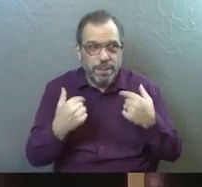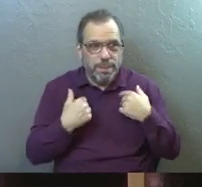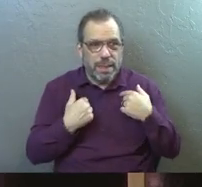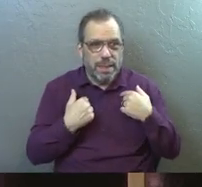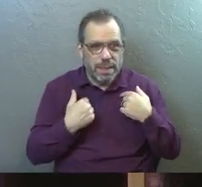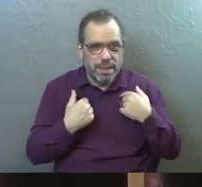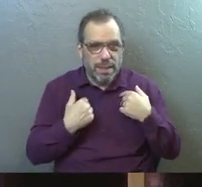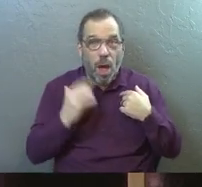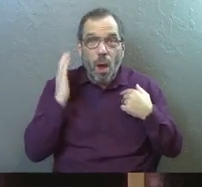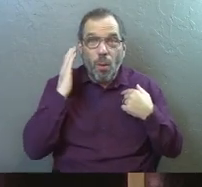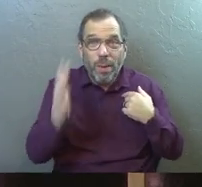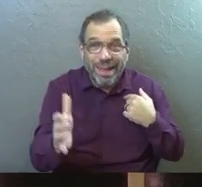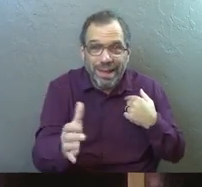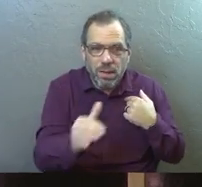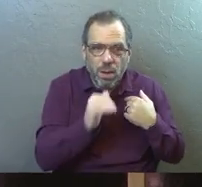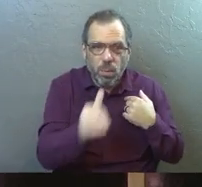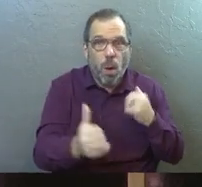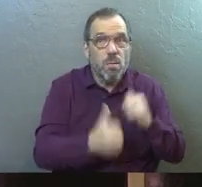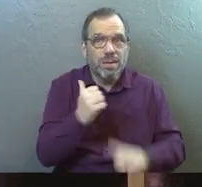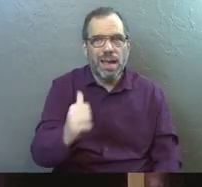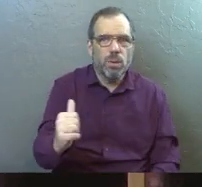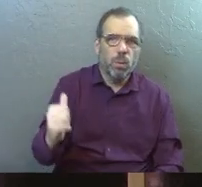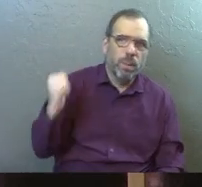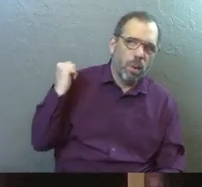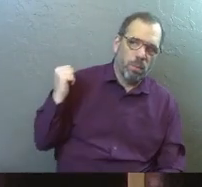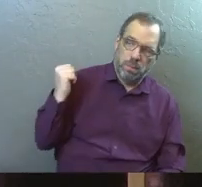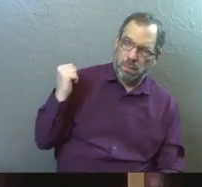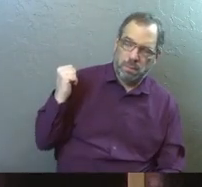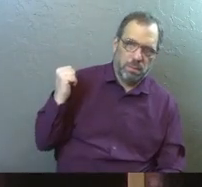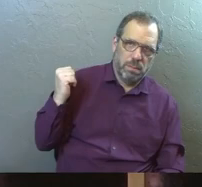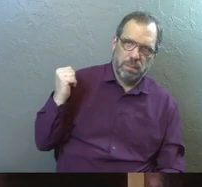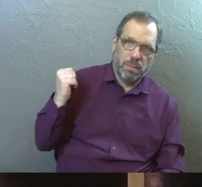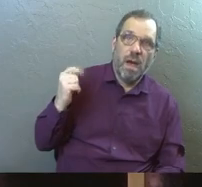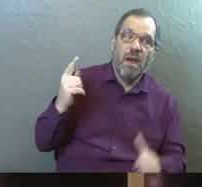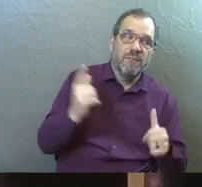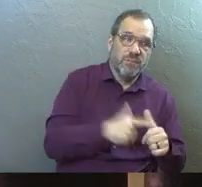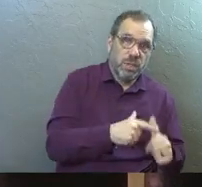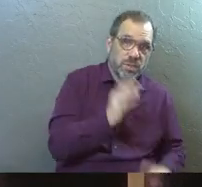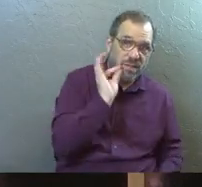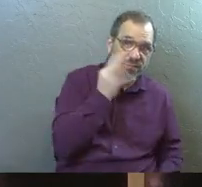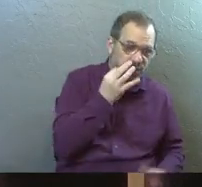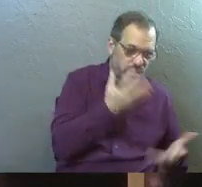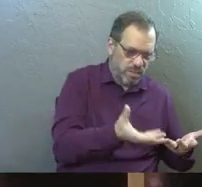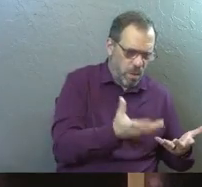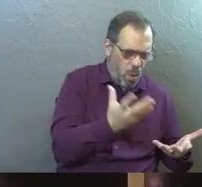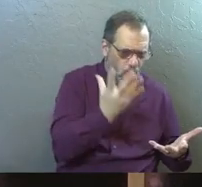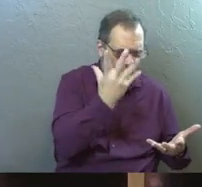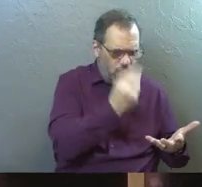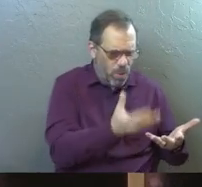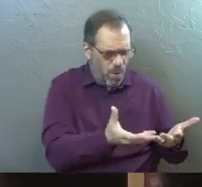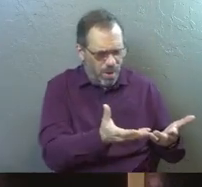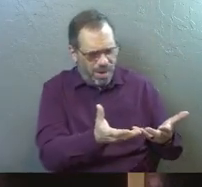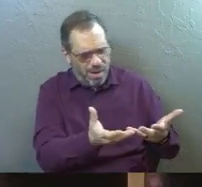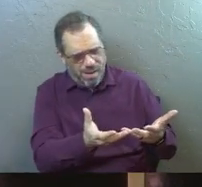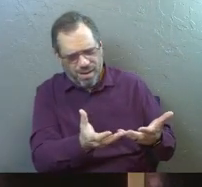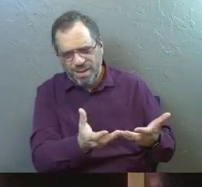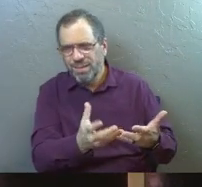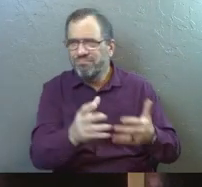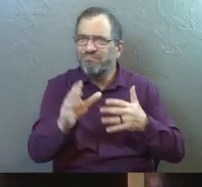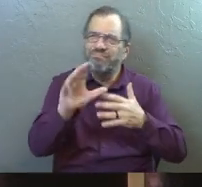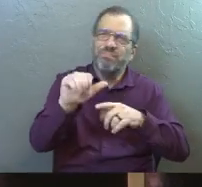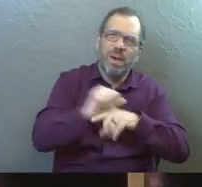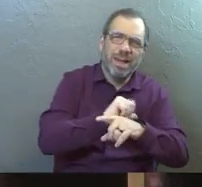Will we or won't we? And a lot of times we won't. First fruits is this beautiful thing of where we just walk in